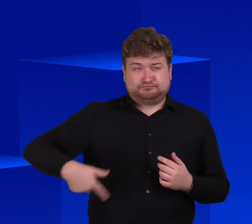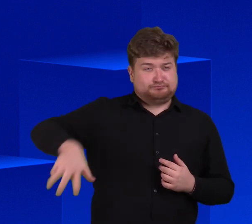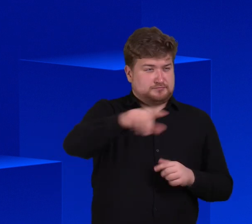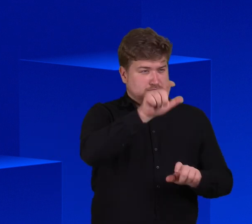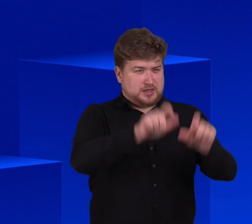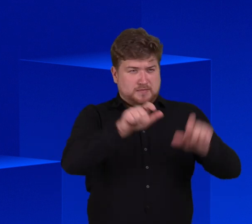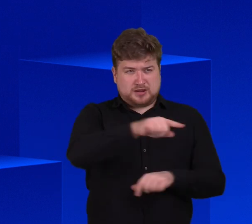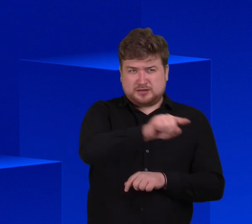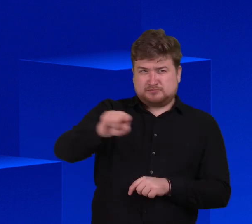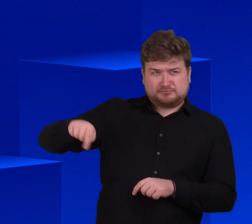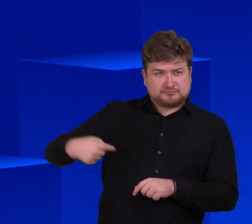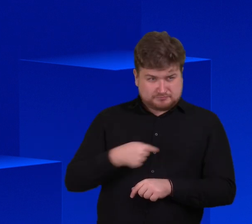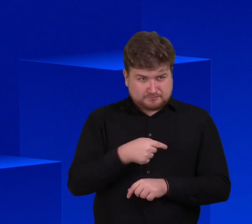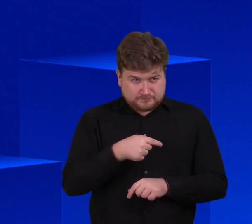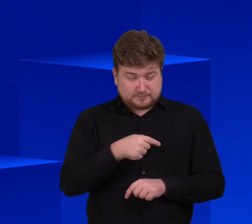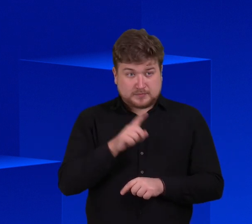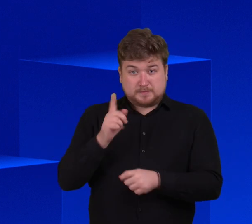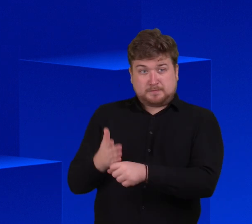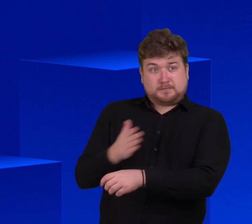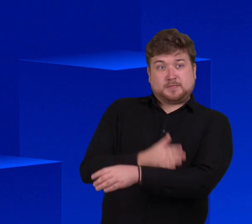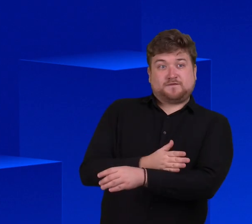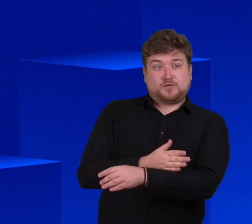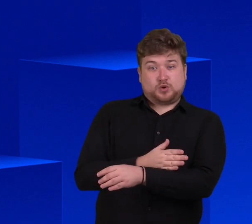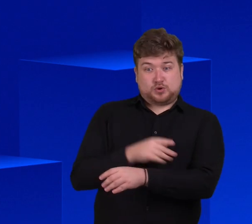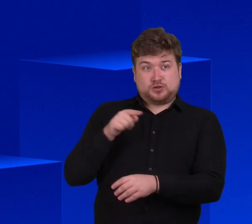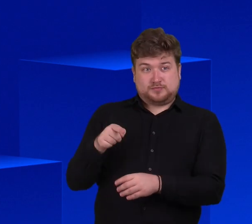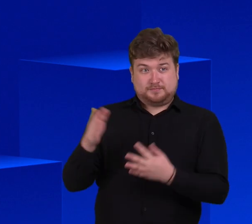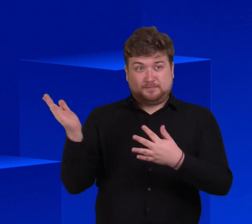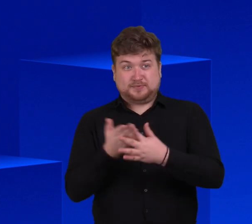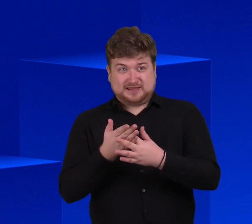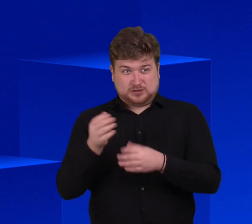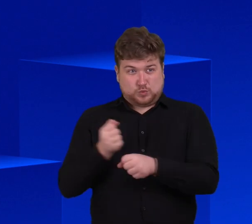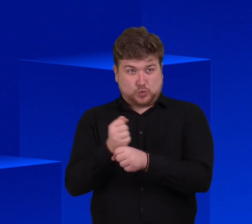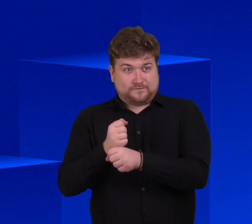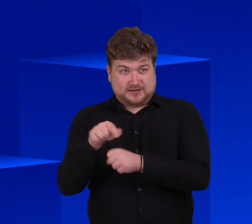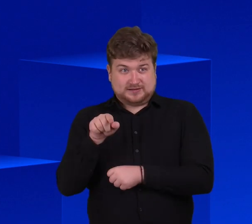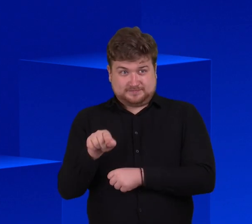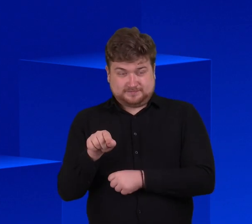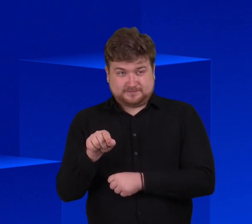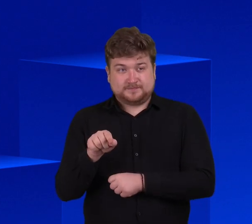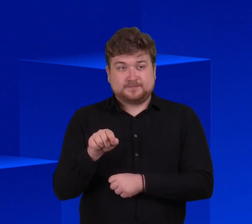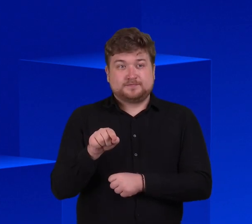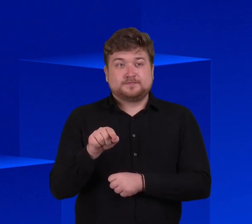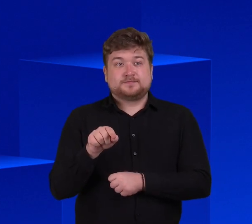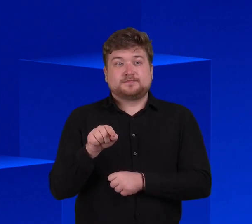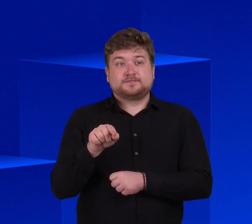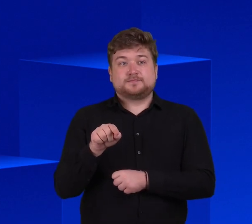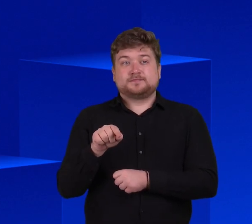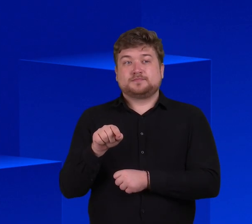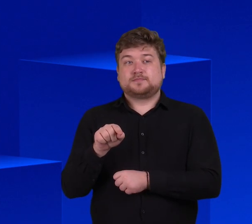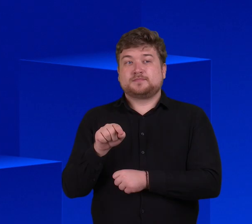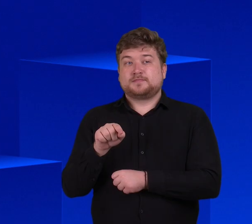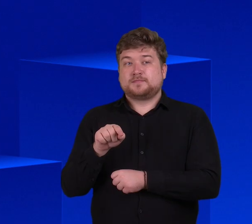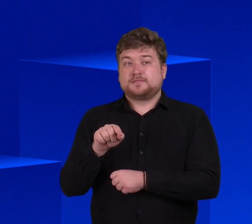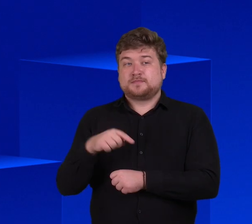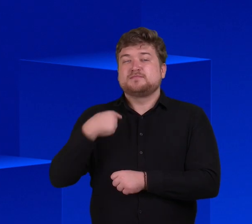see illustrated here. So I'm representing the ESPON program, and I do believe that at least some of